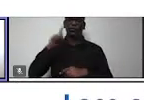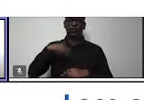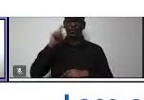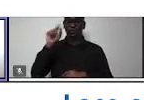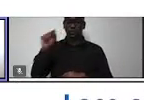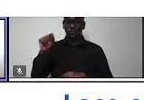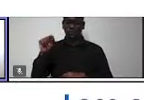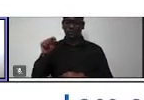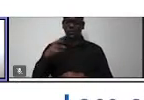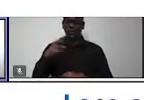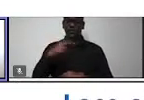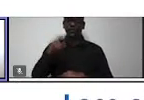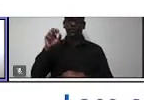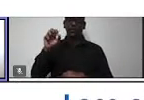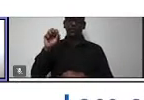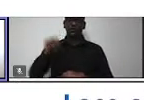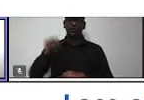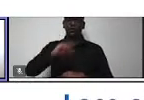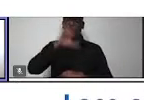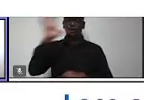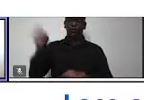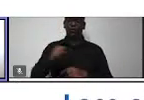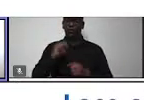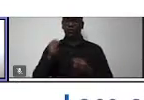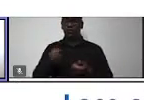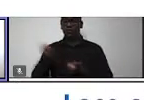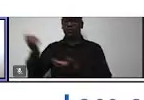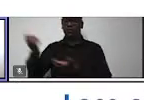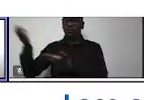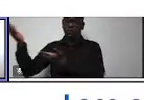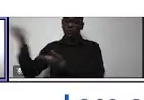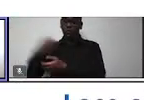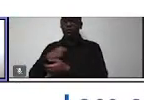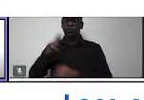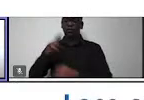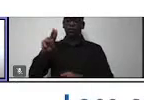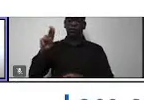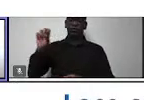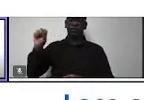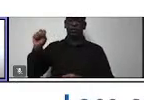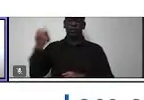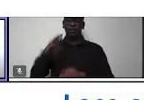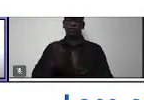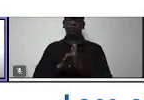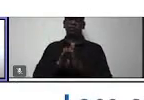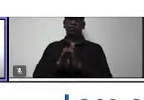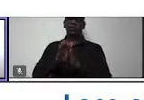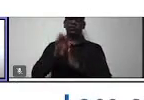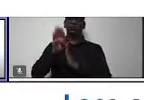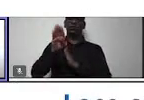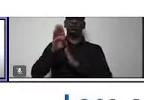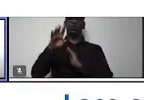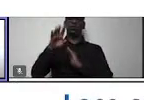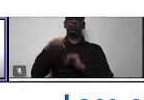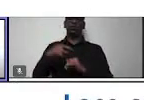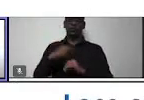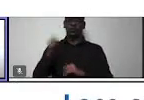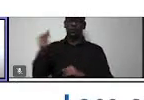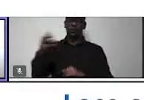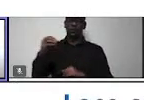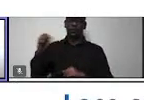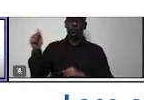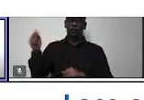that South African exports to the US have been increasing since AGOA was extended by 10 years. That is actually now